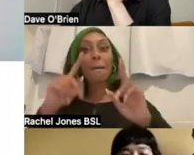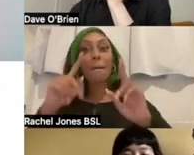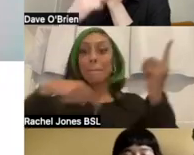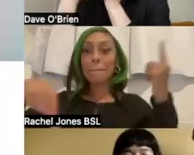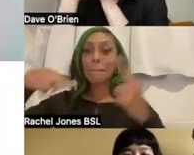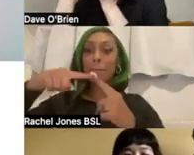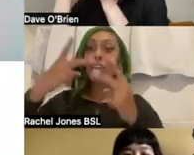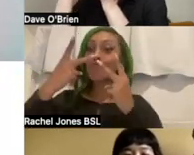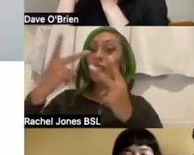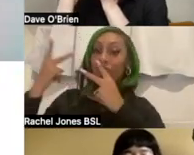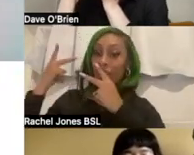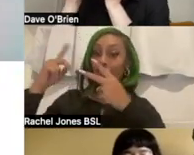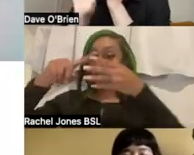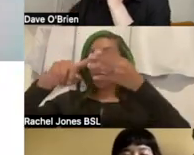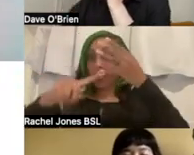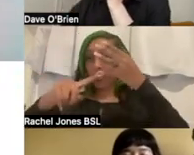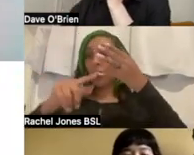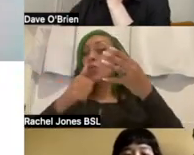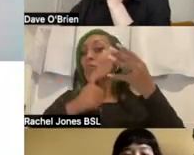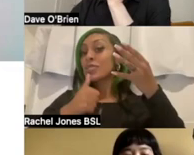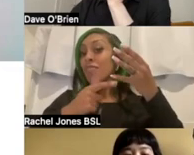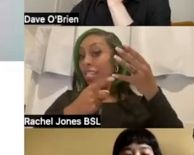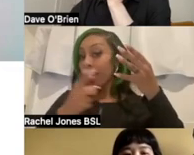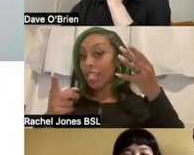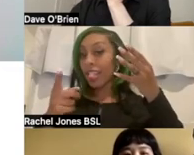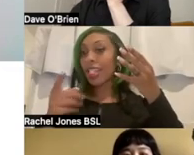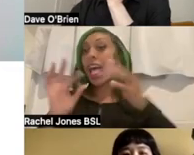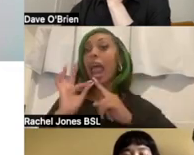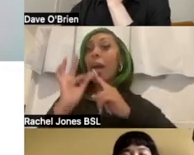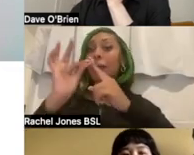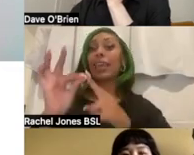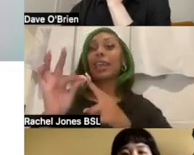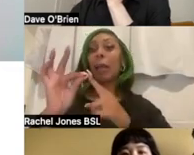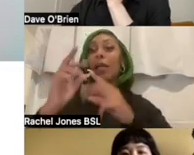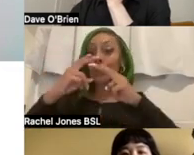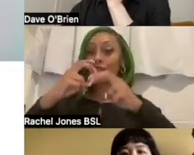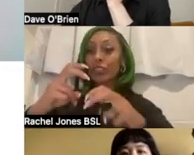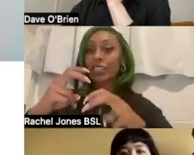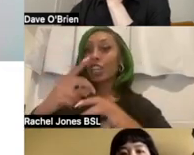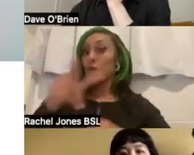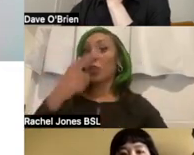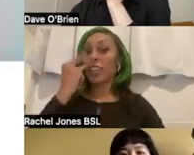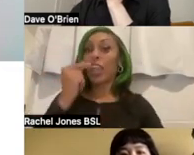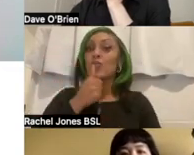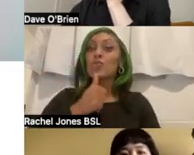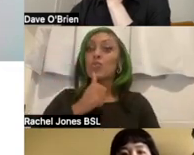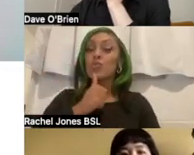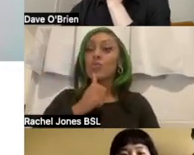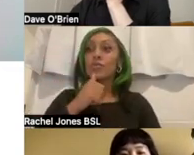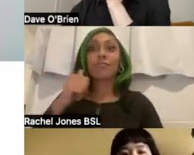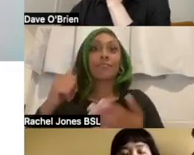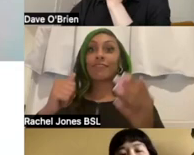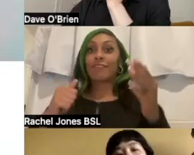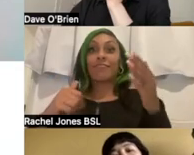to research and work outside of academia. Ultimately, I think we empower ourselves